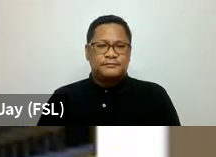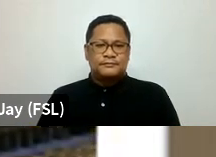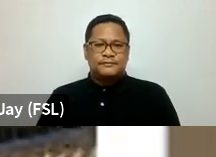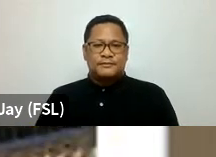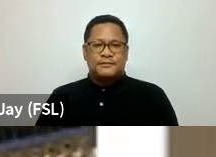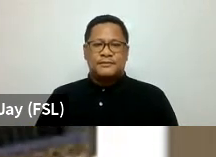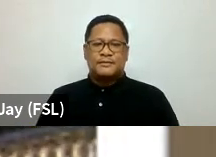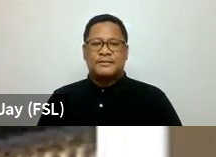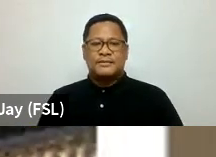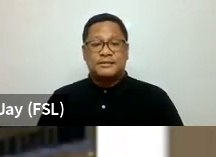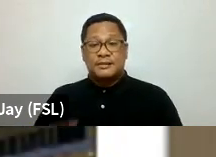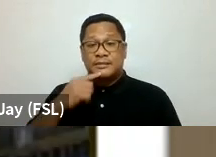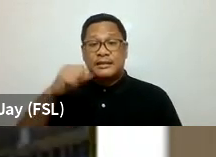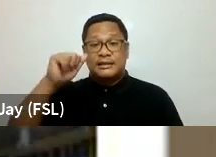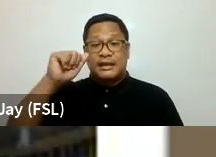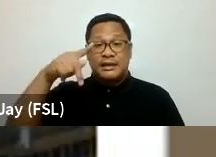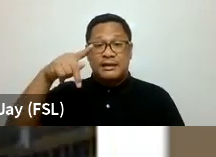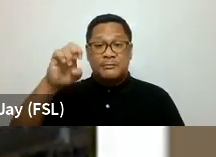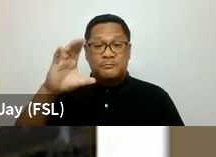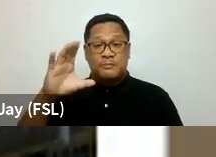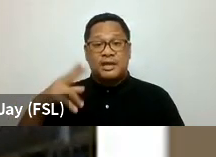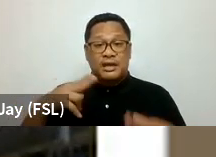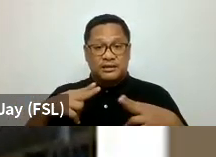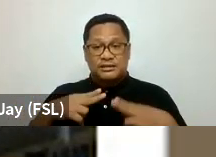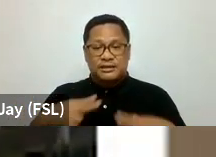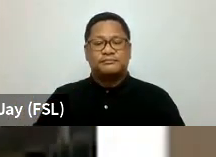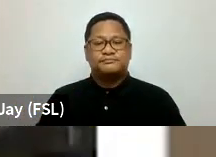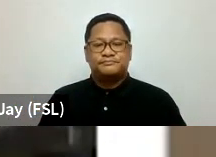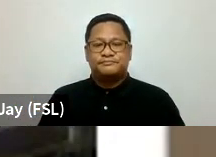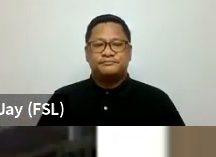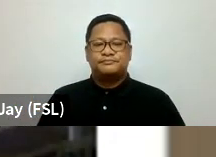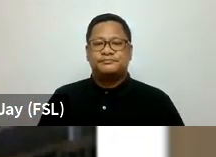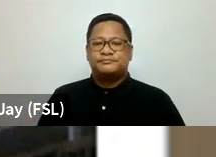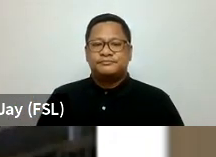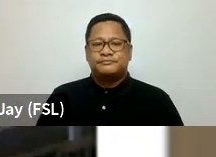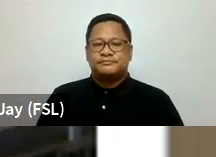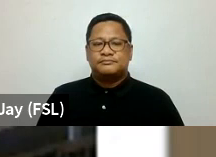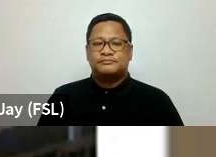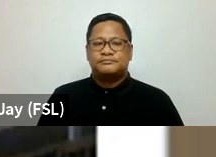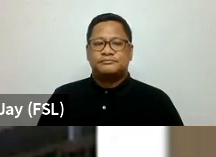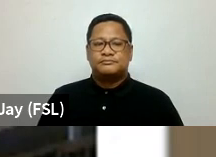On this APEC holiday. Okay. So,